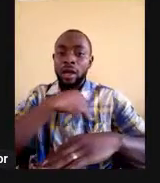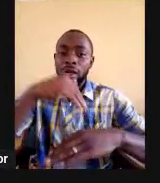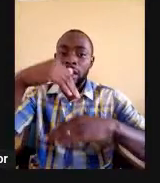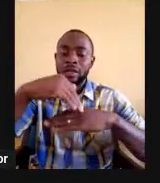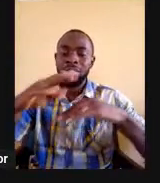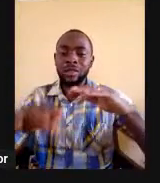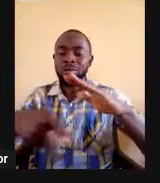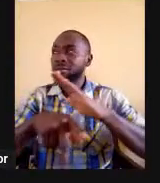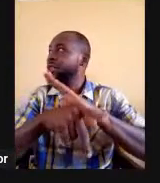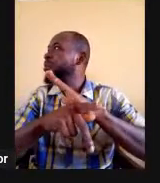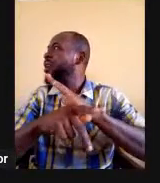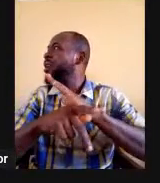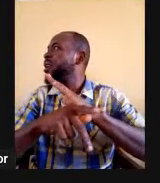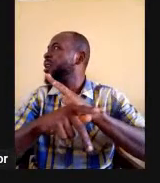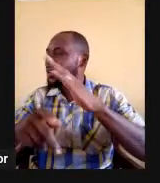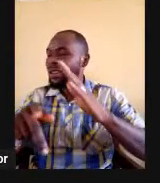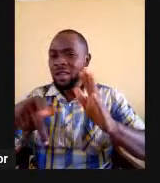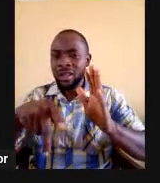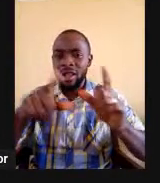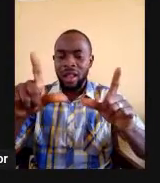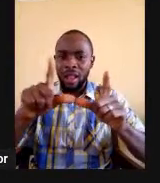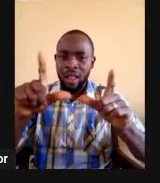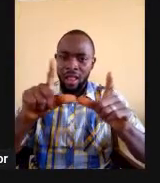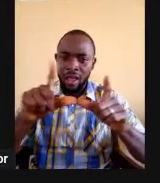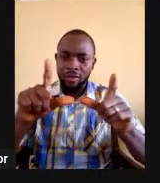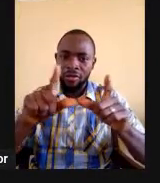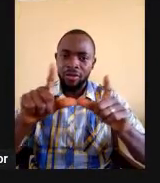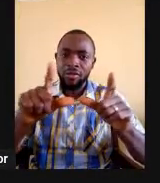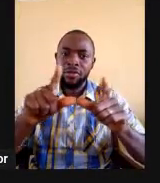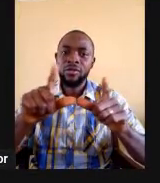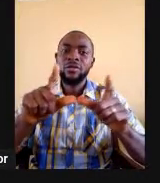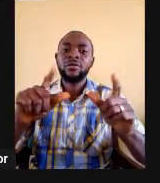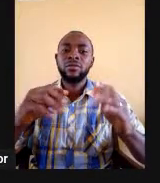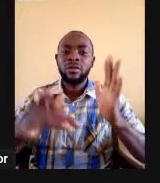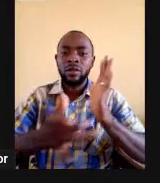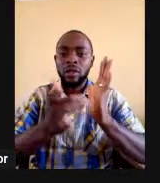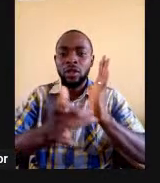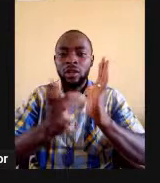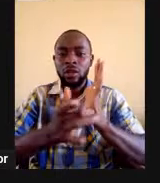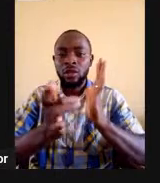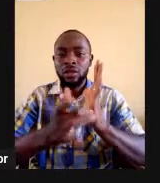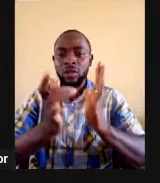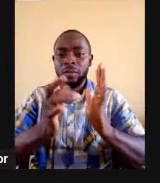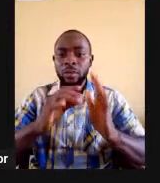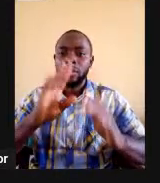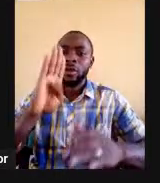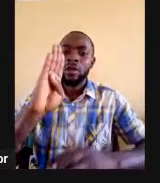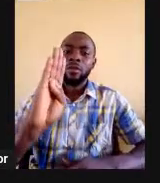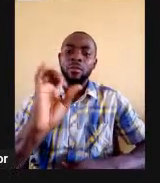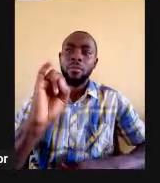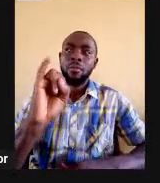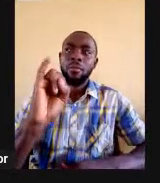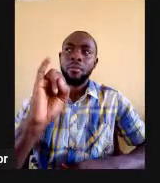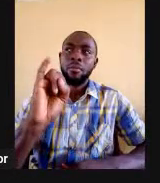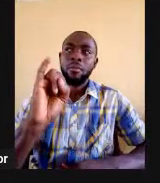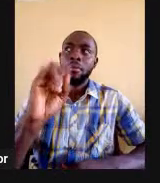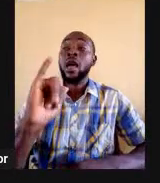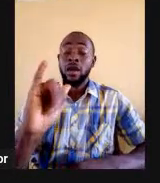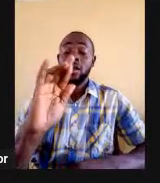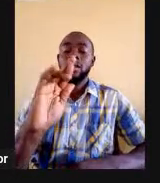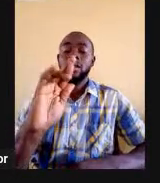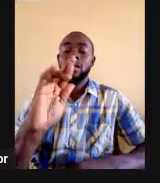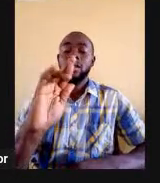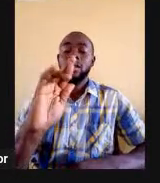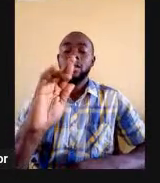language of digital technologies. Binary code uses combination of these two numbers, which